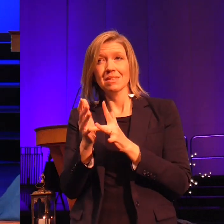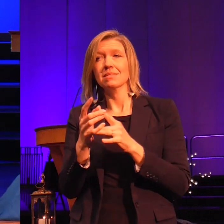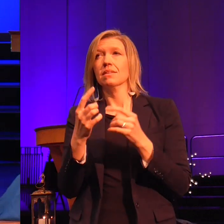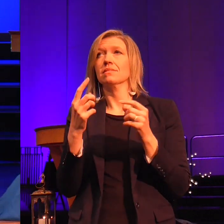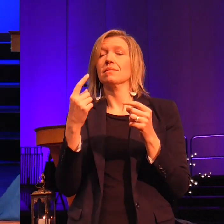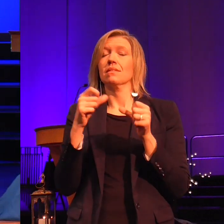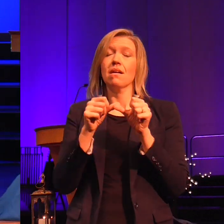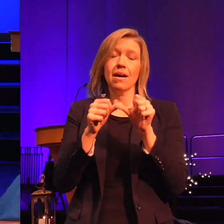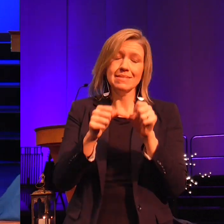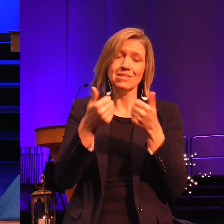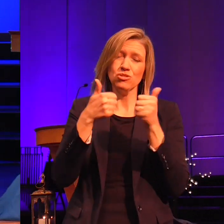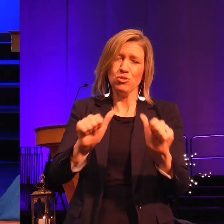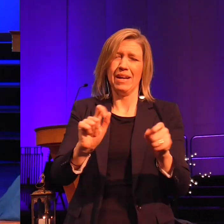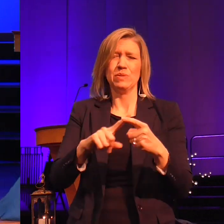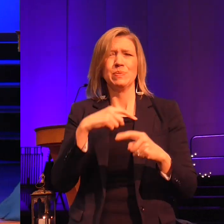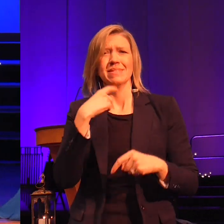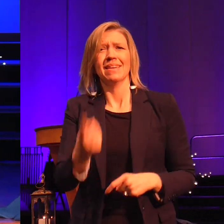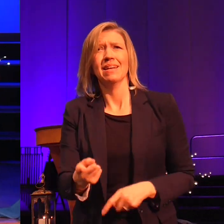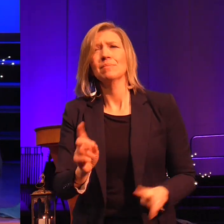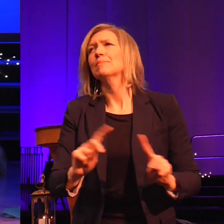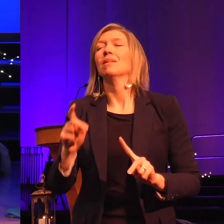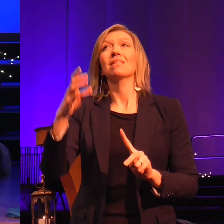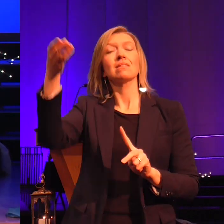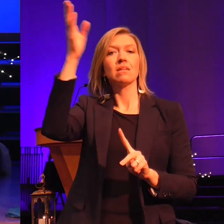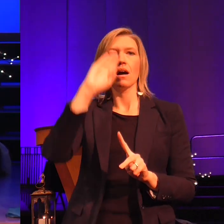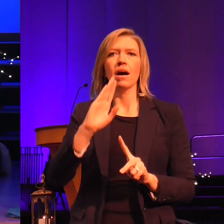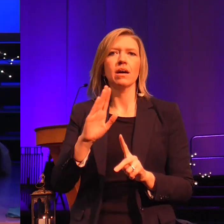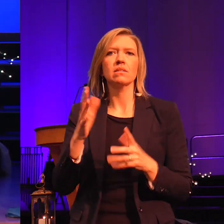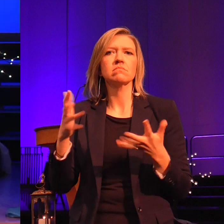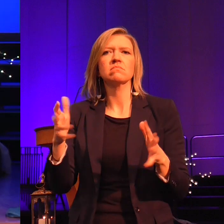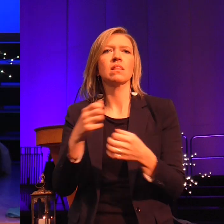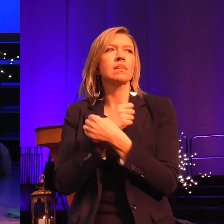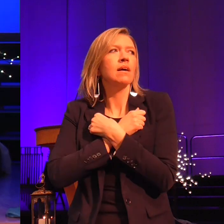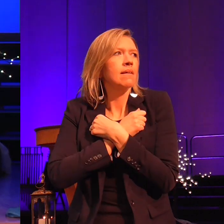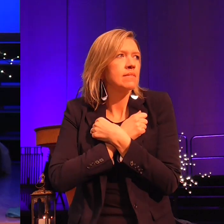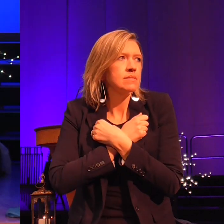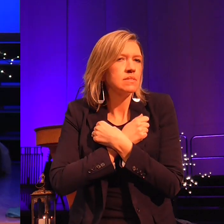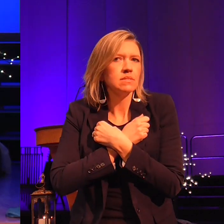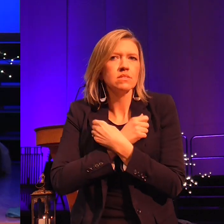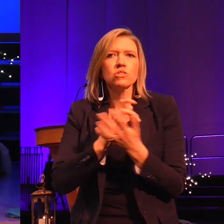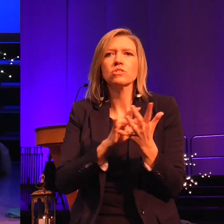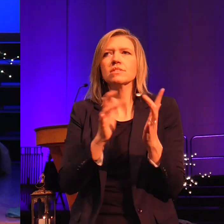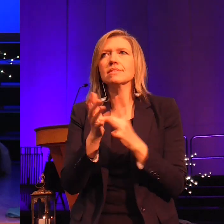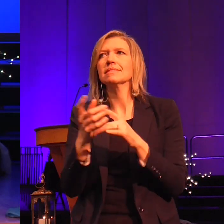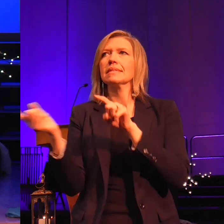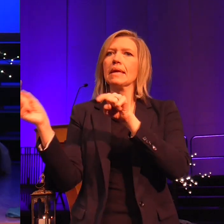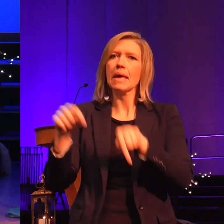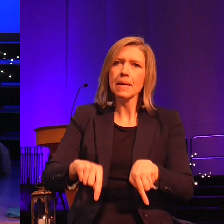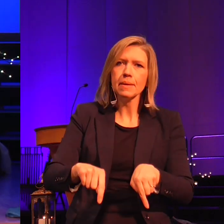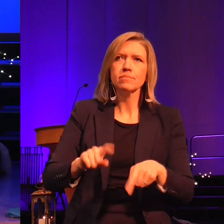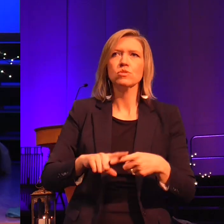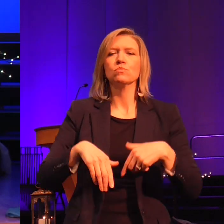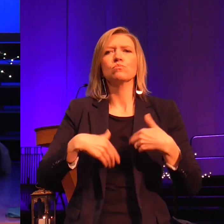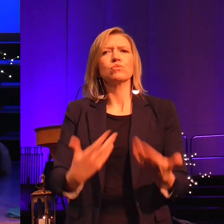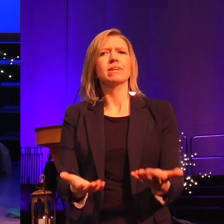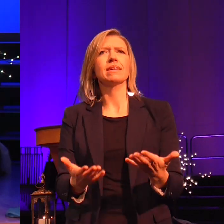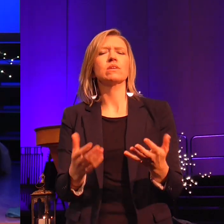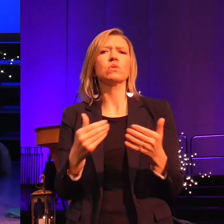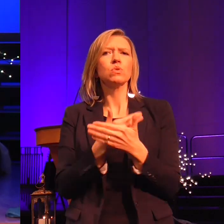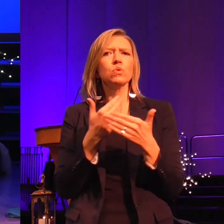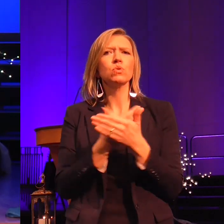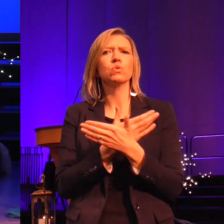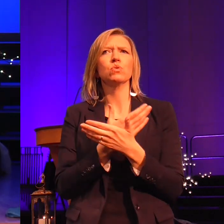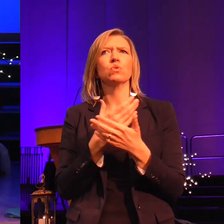humanity that God was this presence that loves, and that Jesus came to bring a new covenant of love,